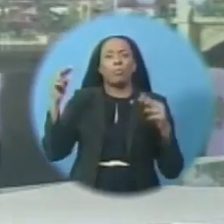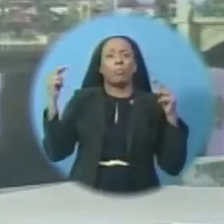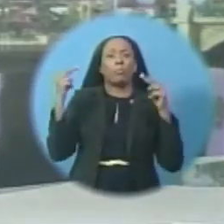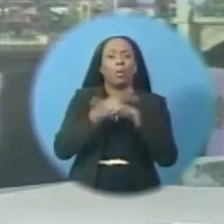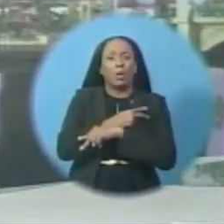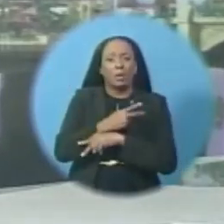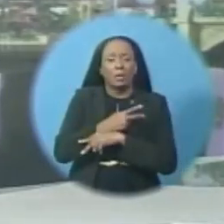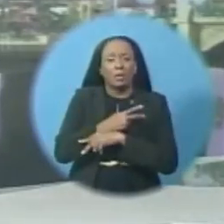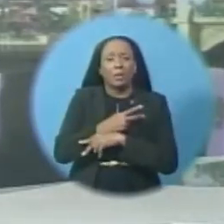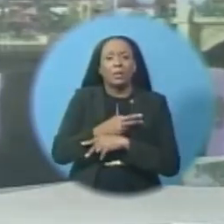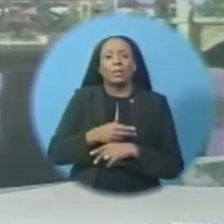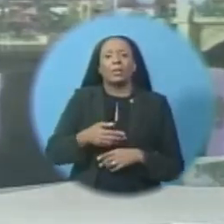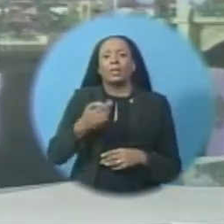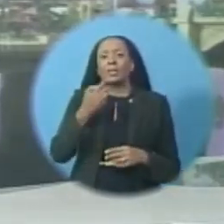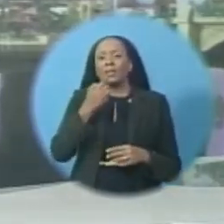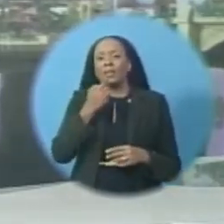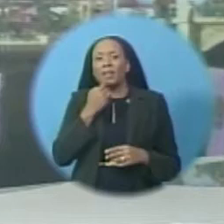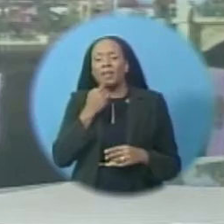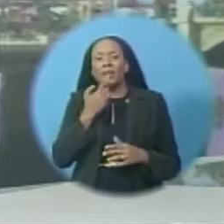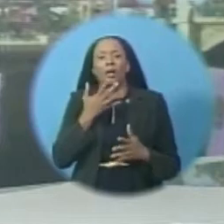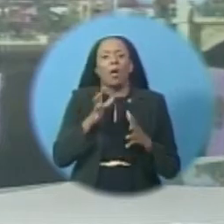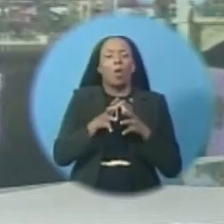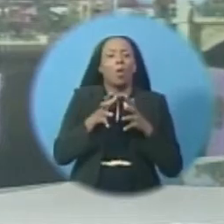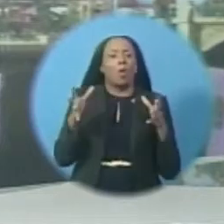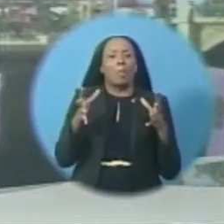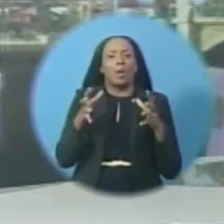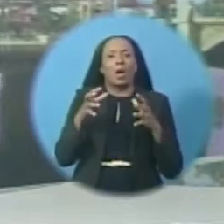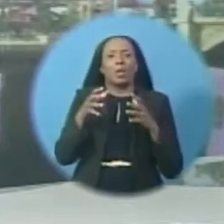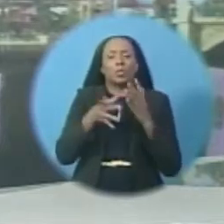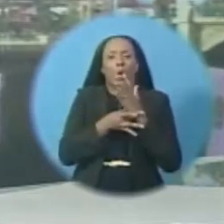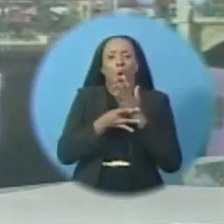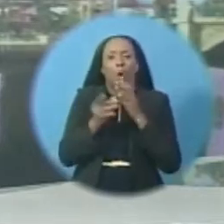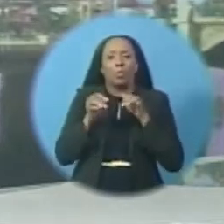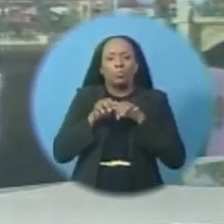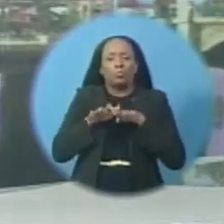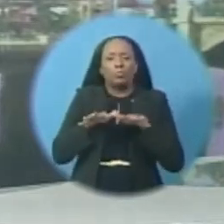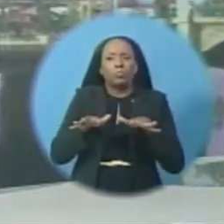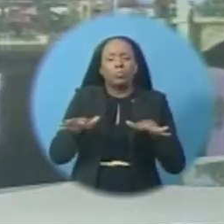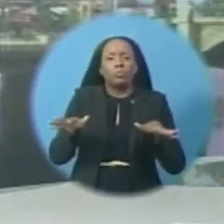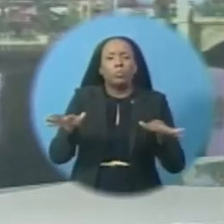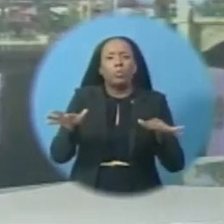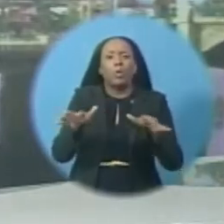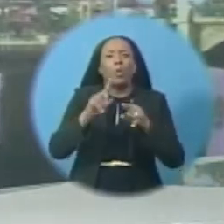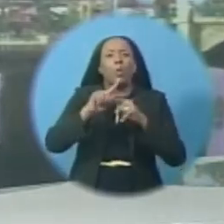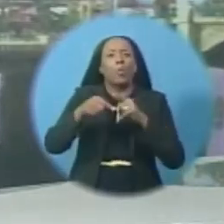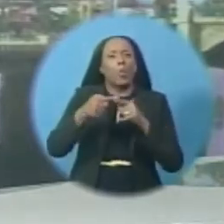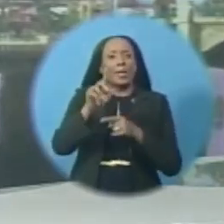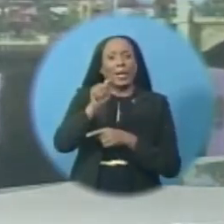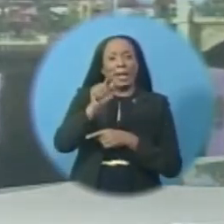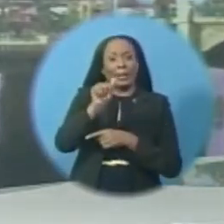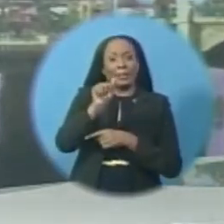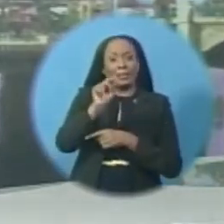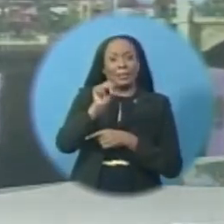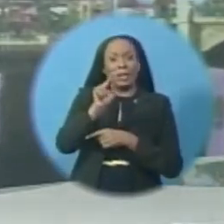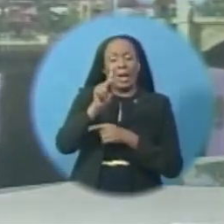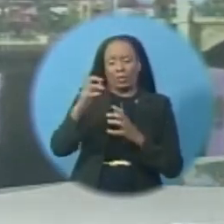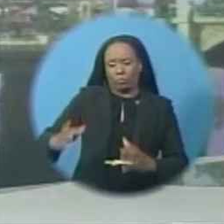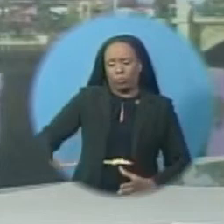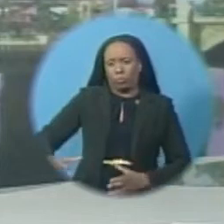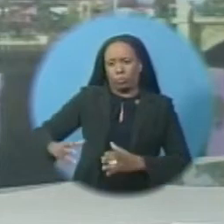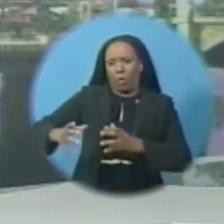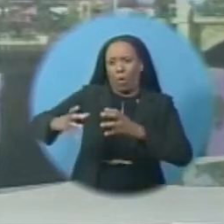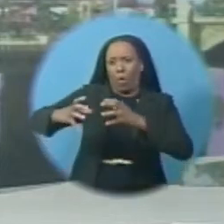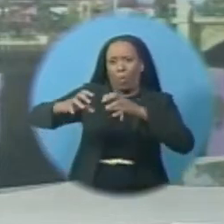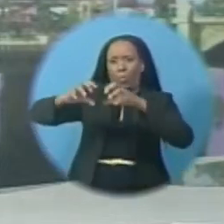has updated its estimates on the amount of oil leaked when one of its tanks ruptured on Sunday. It's significantly more than the